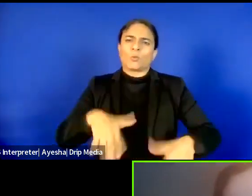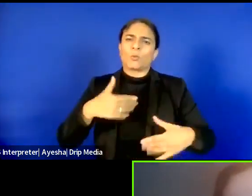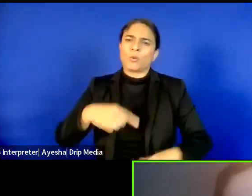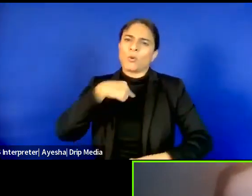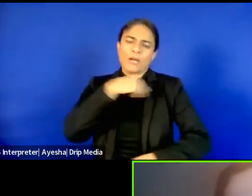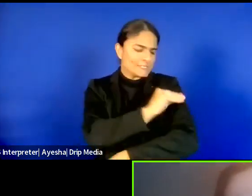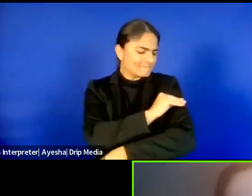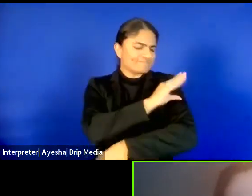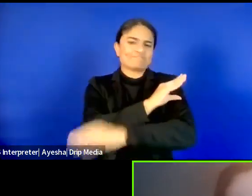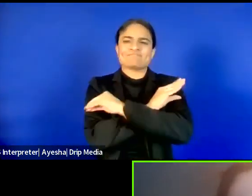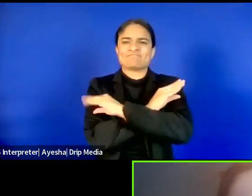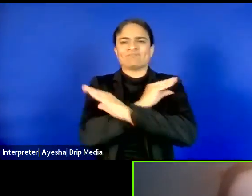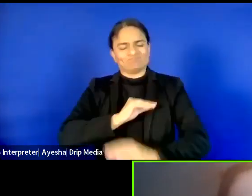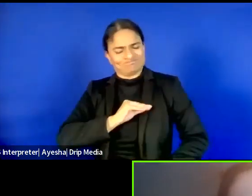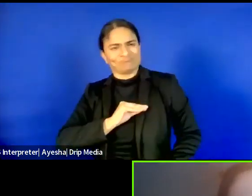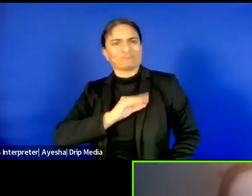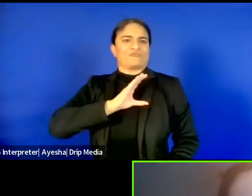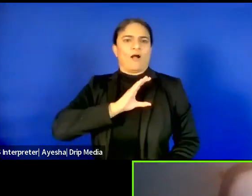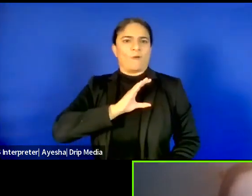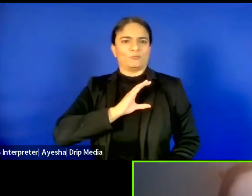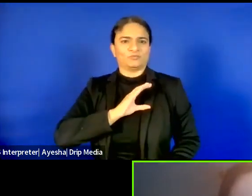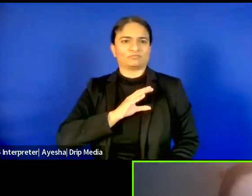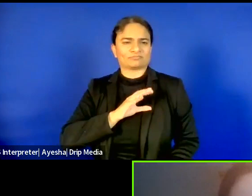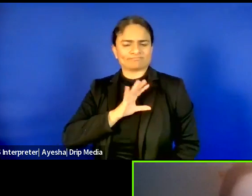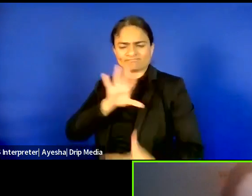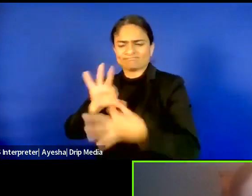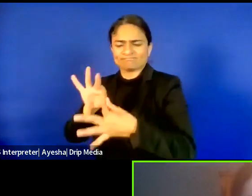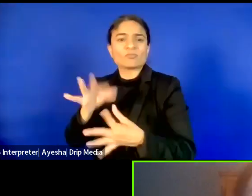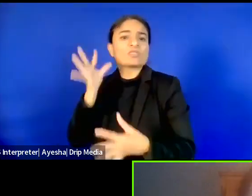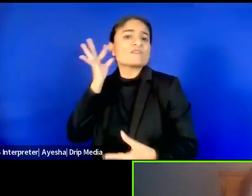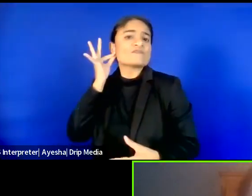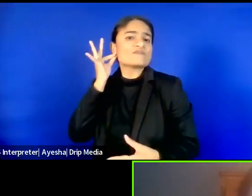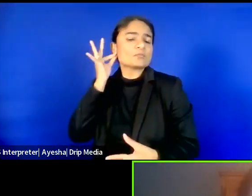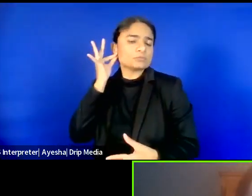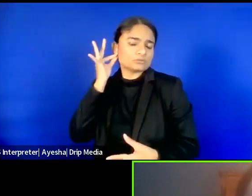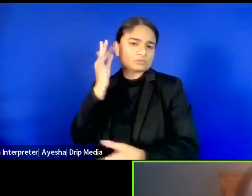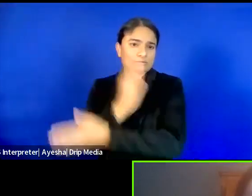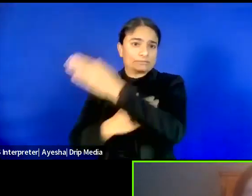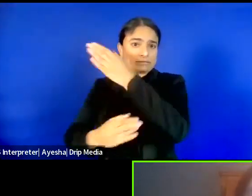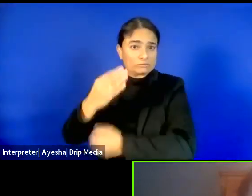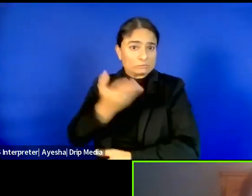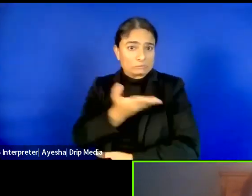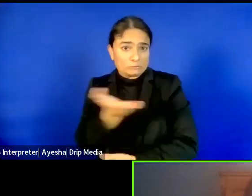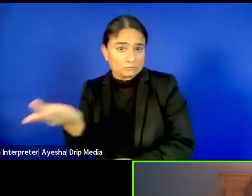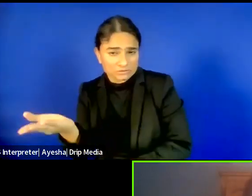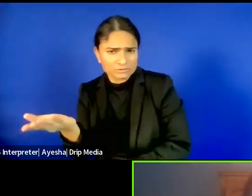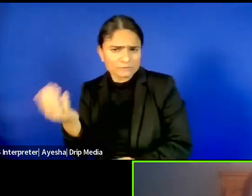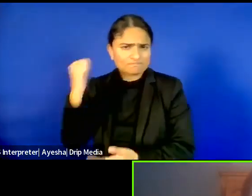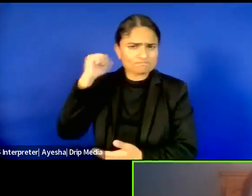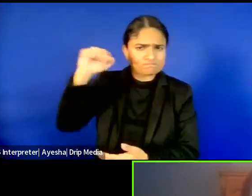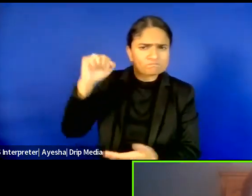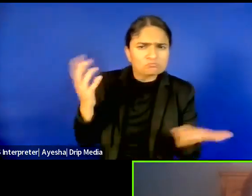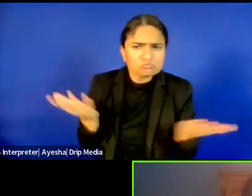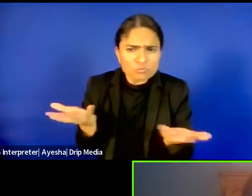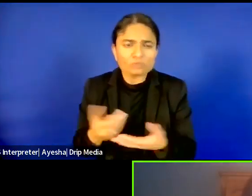disabilities. What brought you joy and you said, oh, we made this happen?